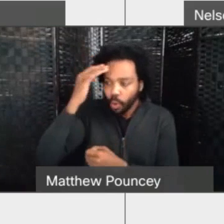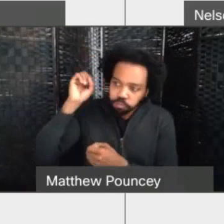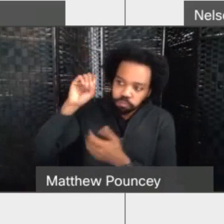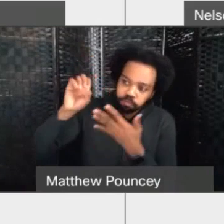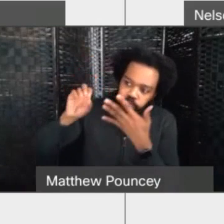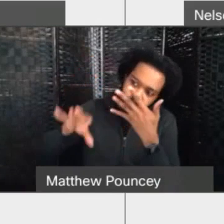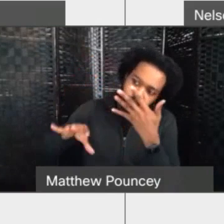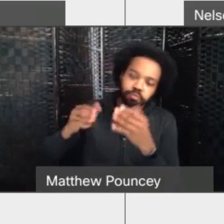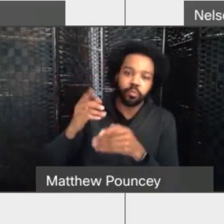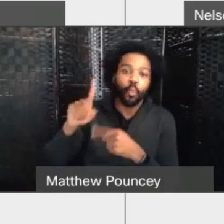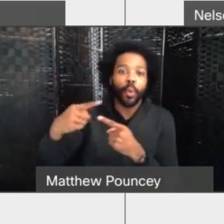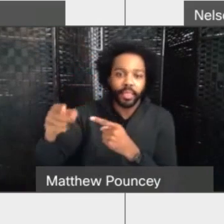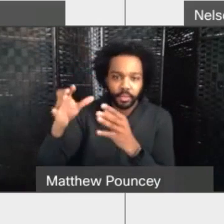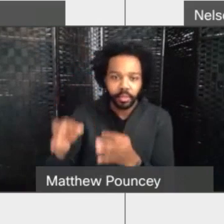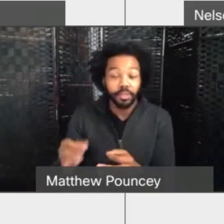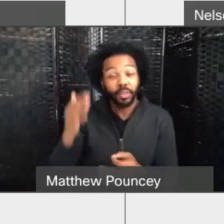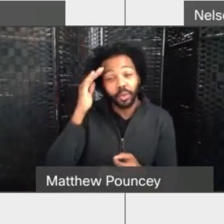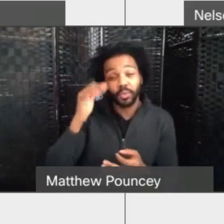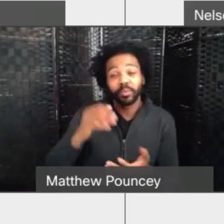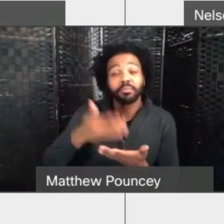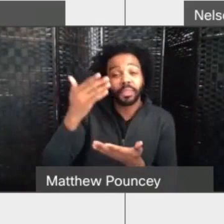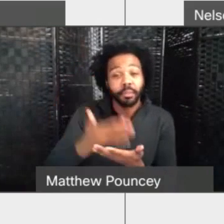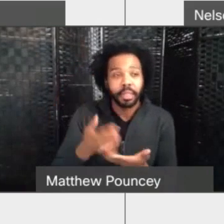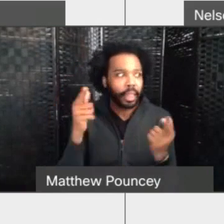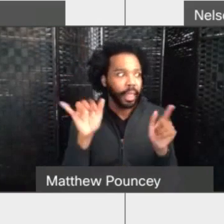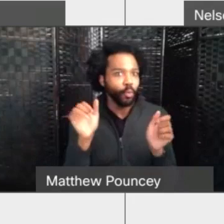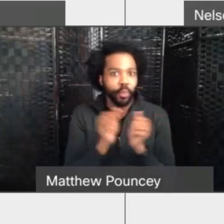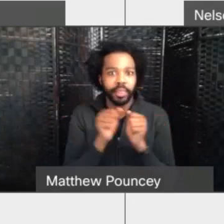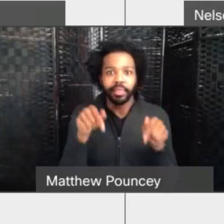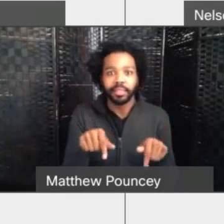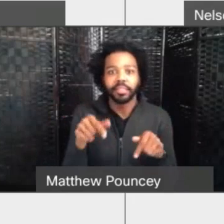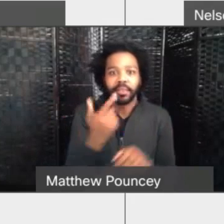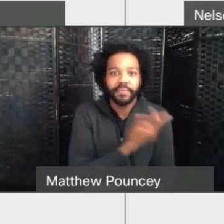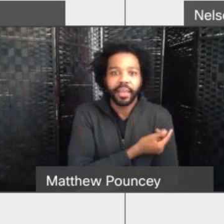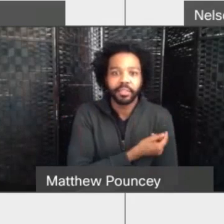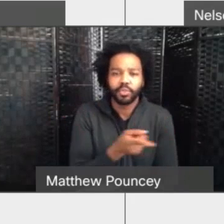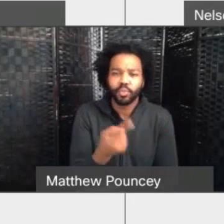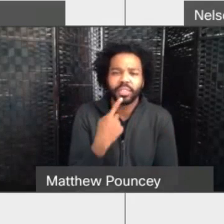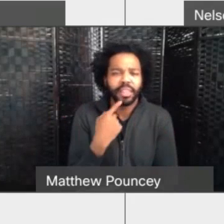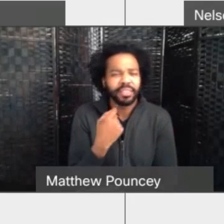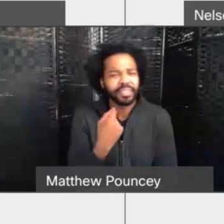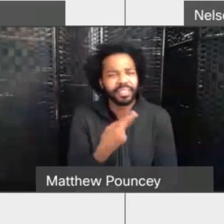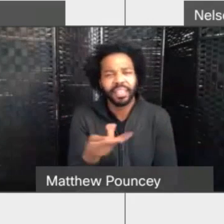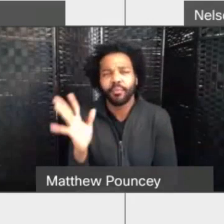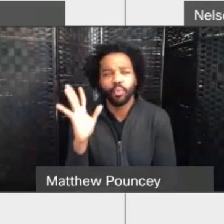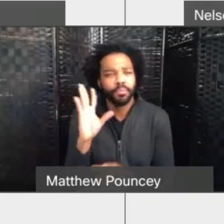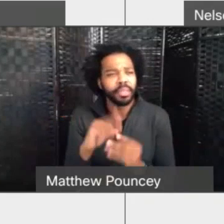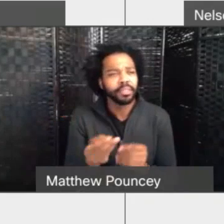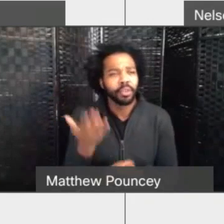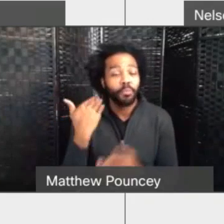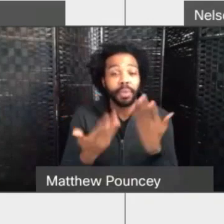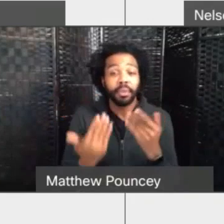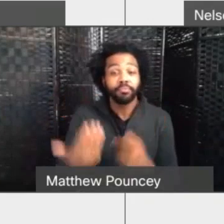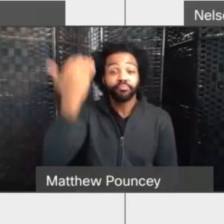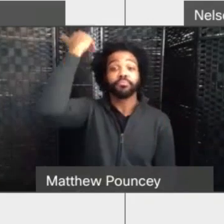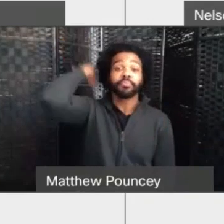sometimes people, like with this vaccine, as you stated several calls ago, or maybe even further back than that, people